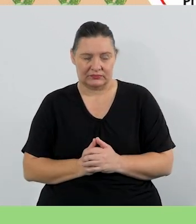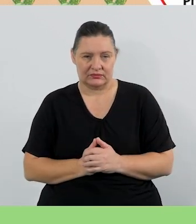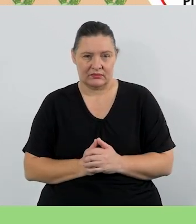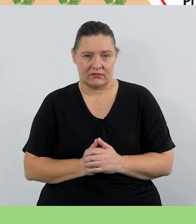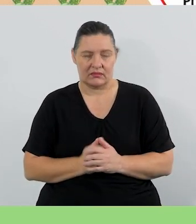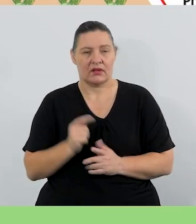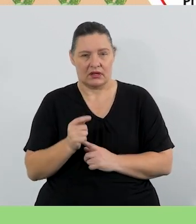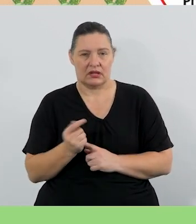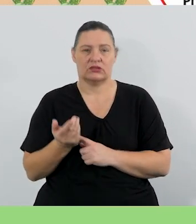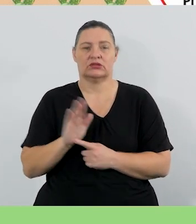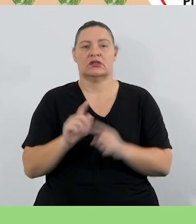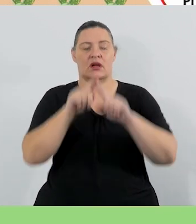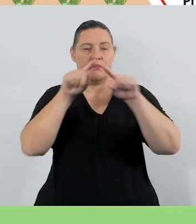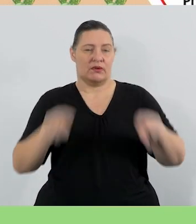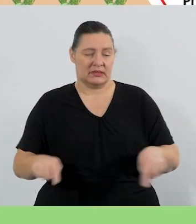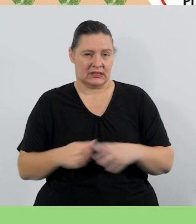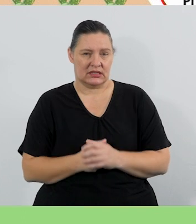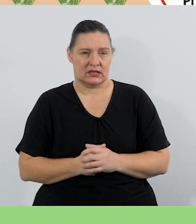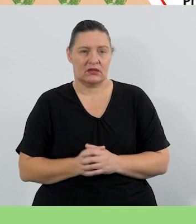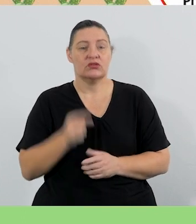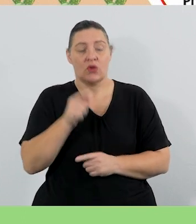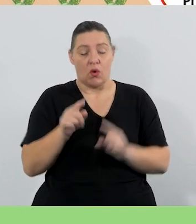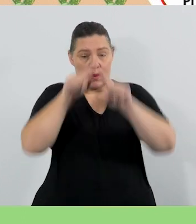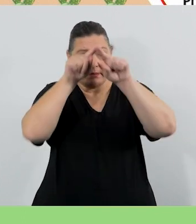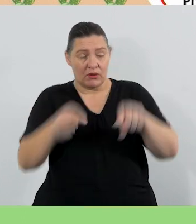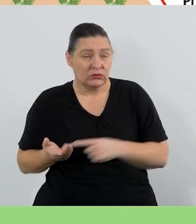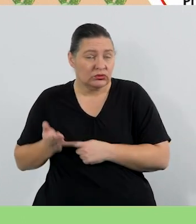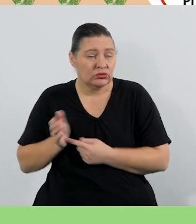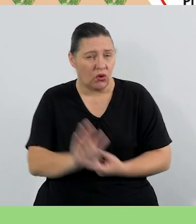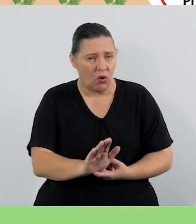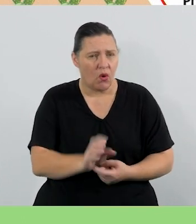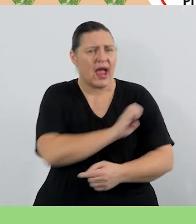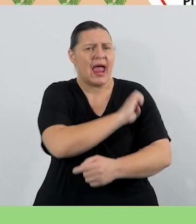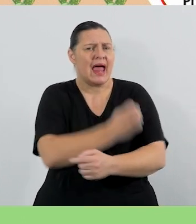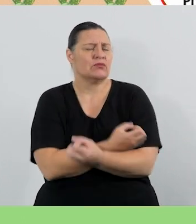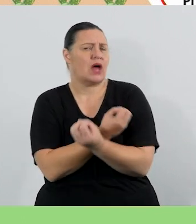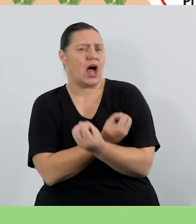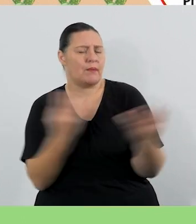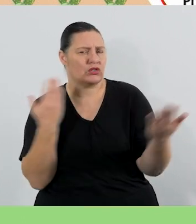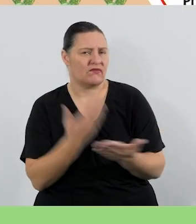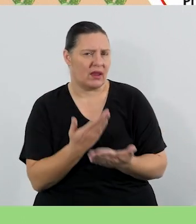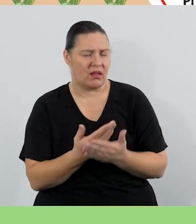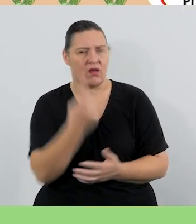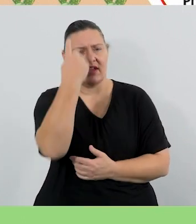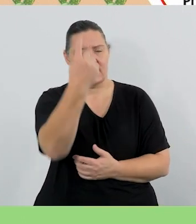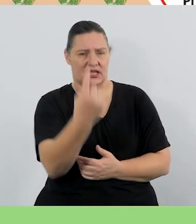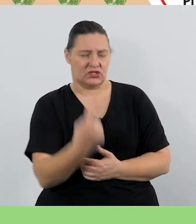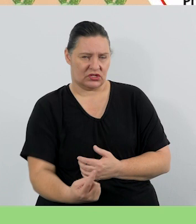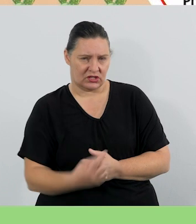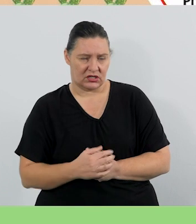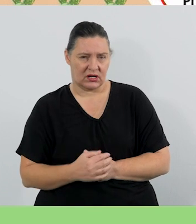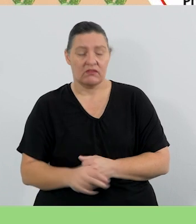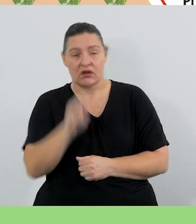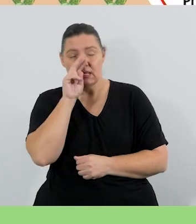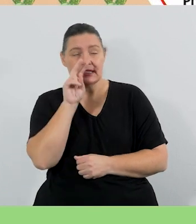a pyramid. This shape is the pyramid. So this pyramid shows how much energy is available at each level.